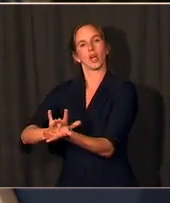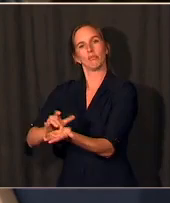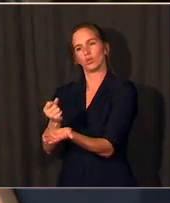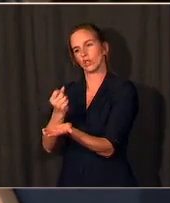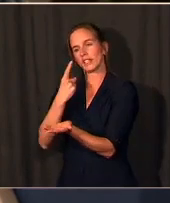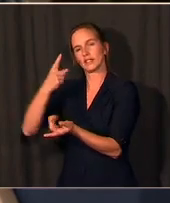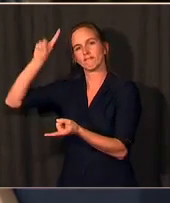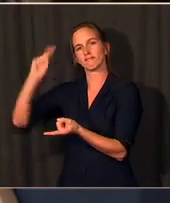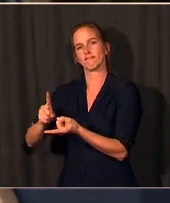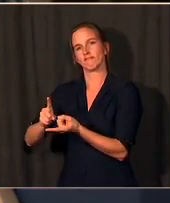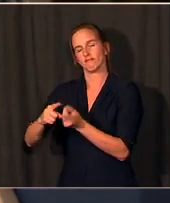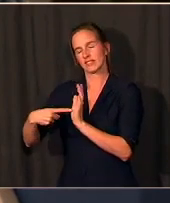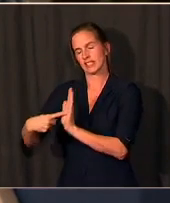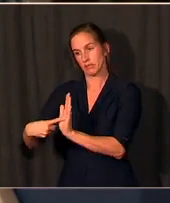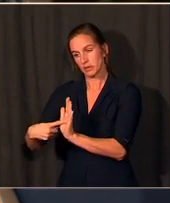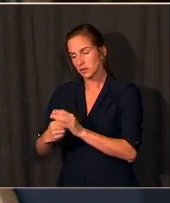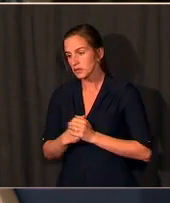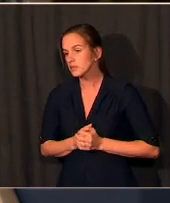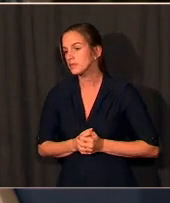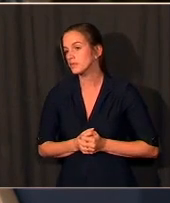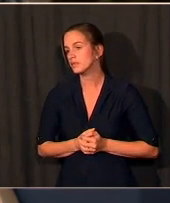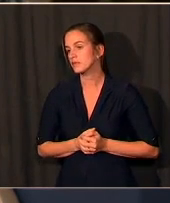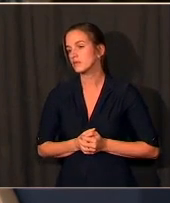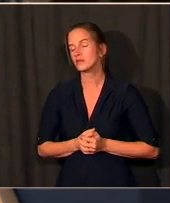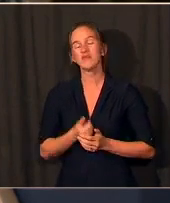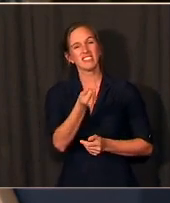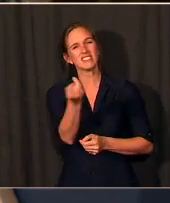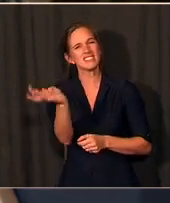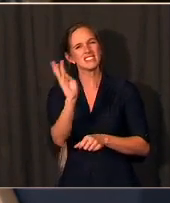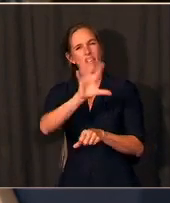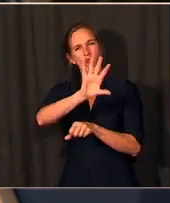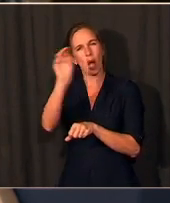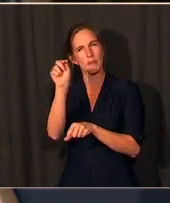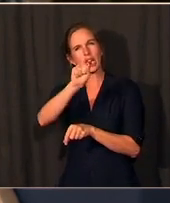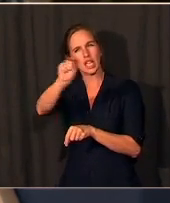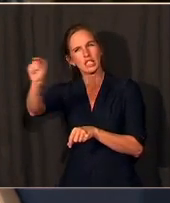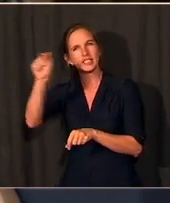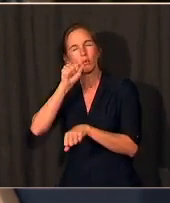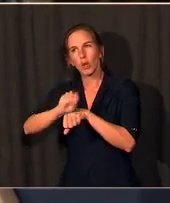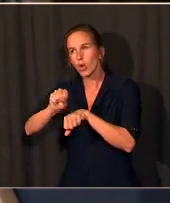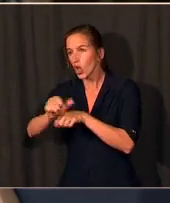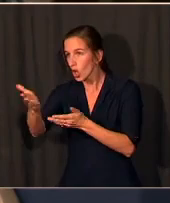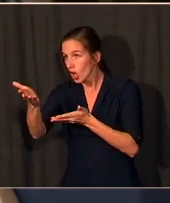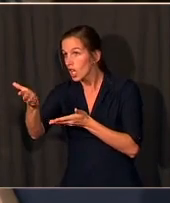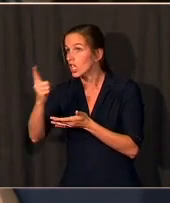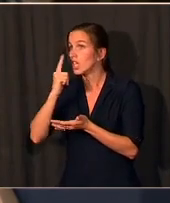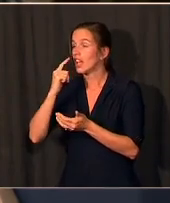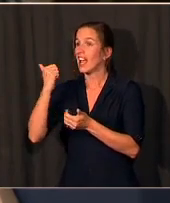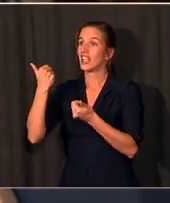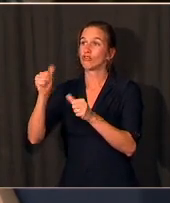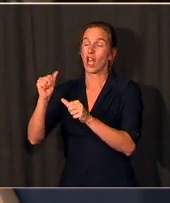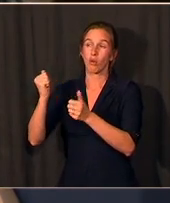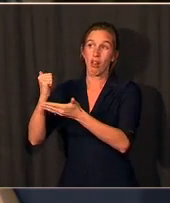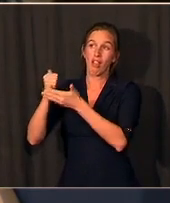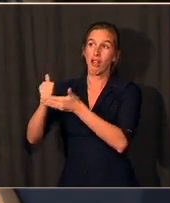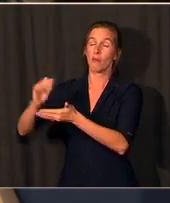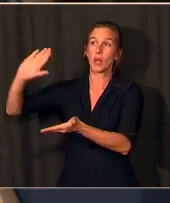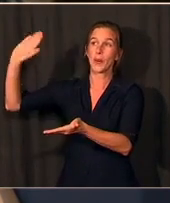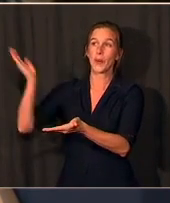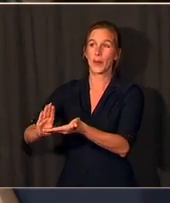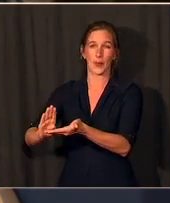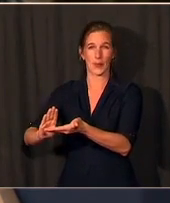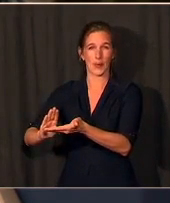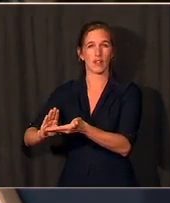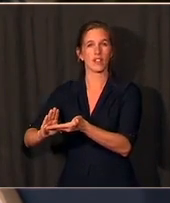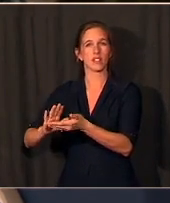of companies developing monoclonal antibodies in particular that are able to neutralize the virus. As